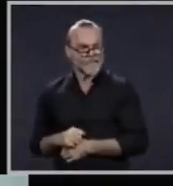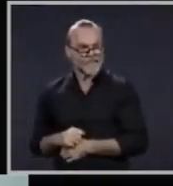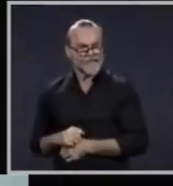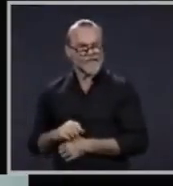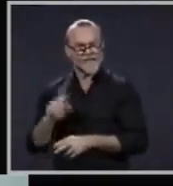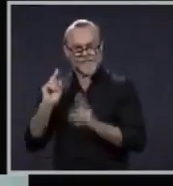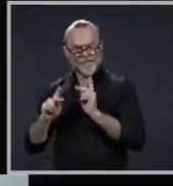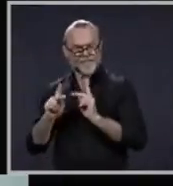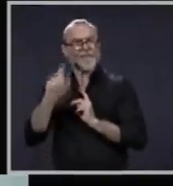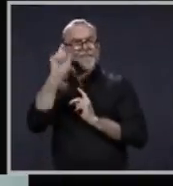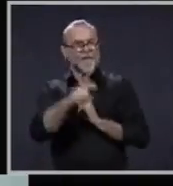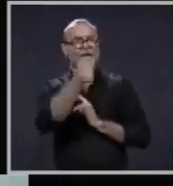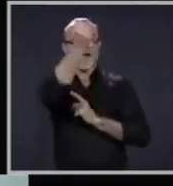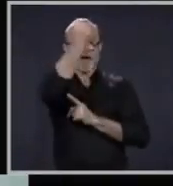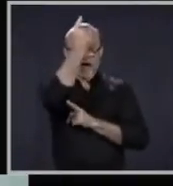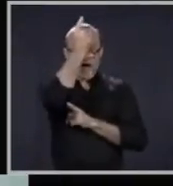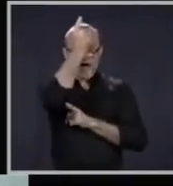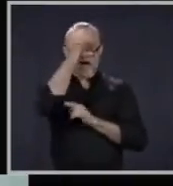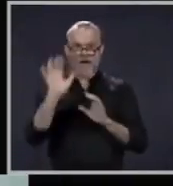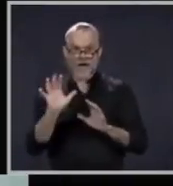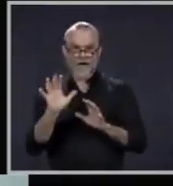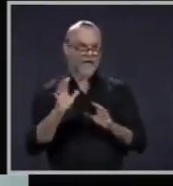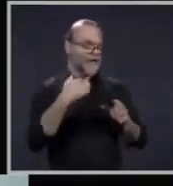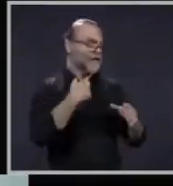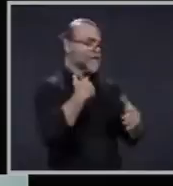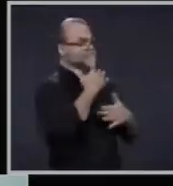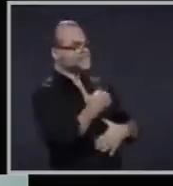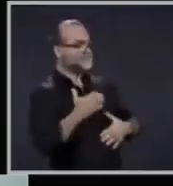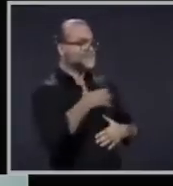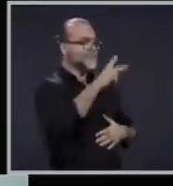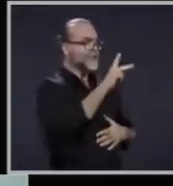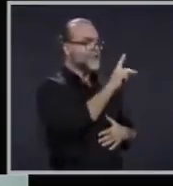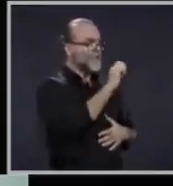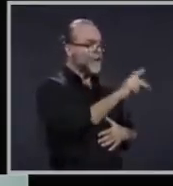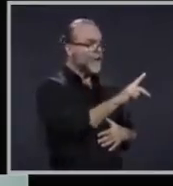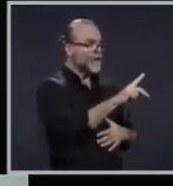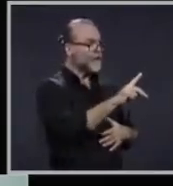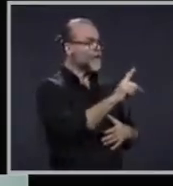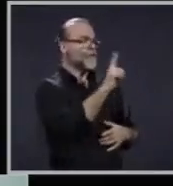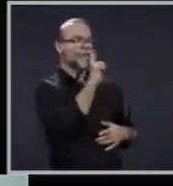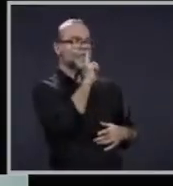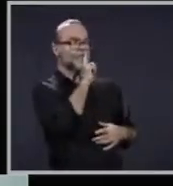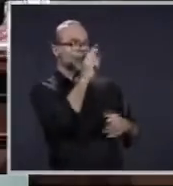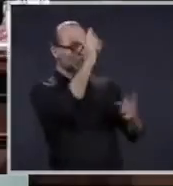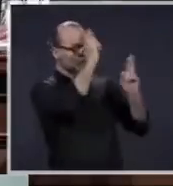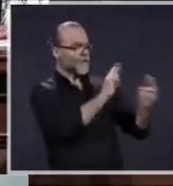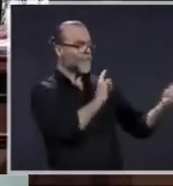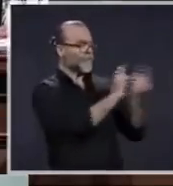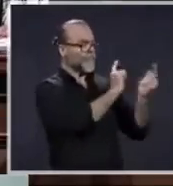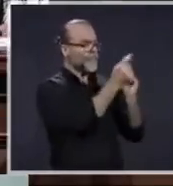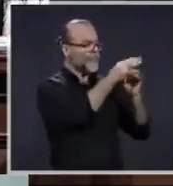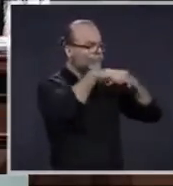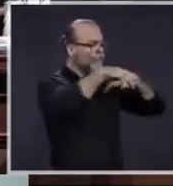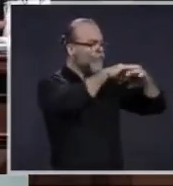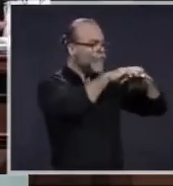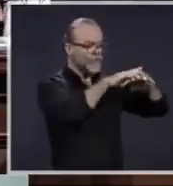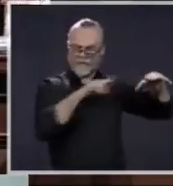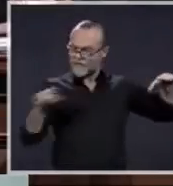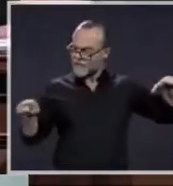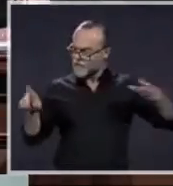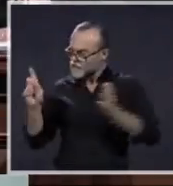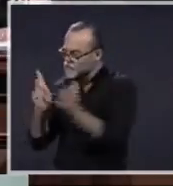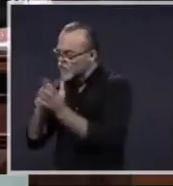very socially responsible for everybody, for the workers also. And if I may add, I think